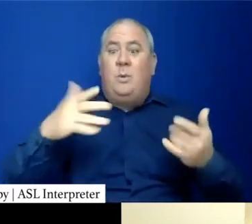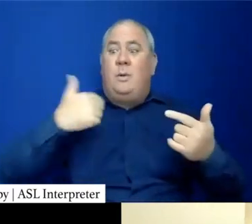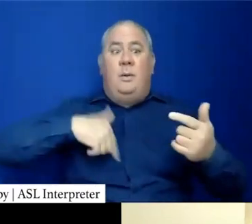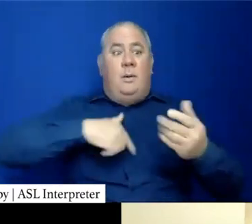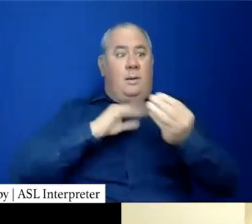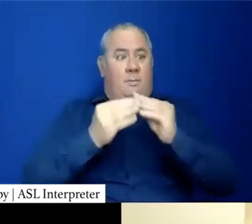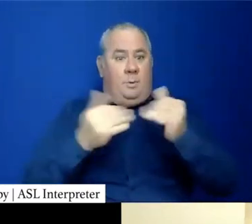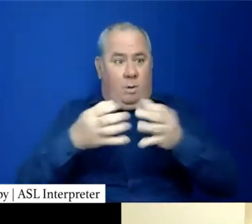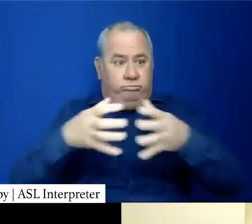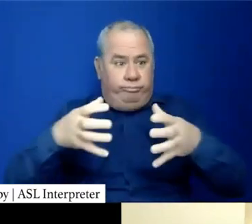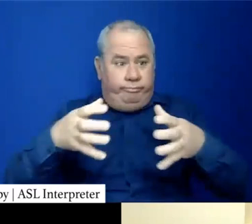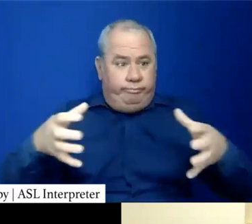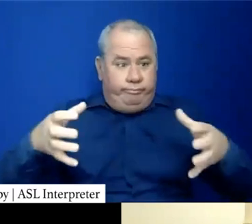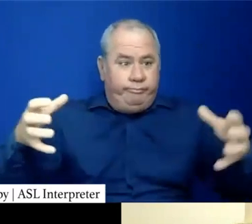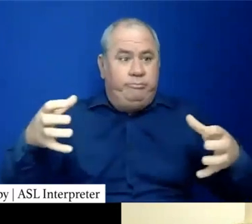taking over.